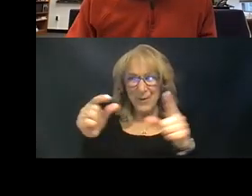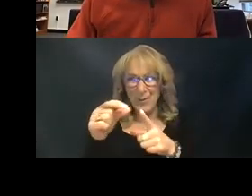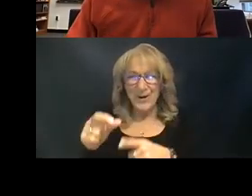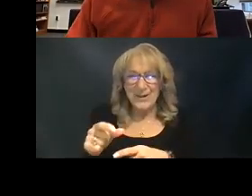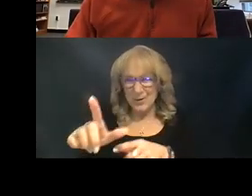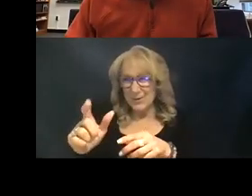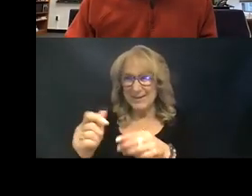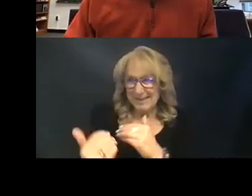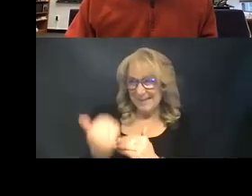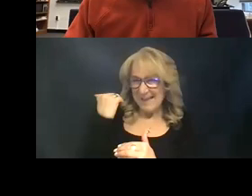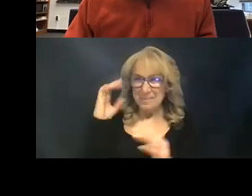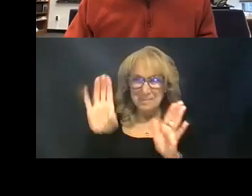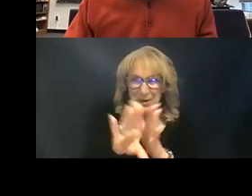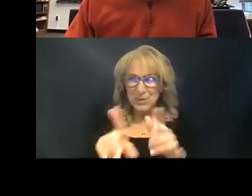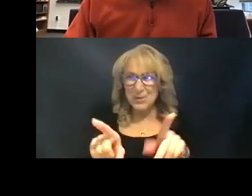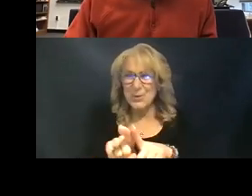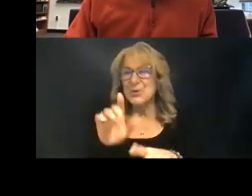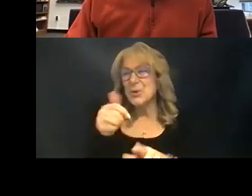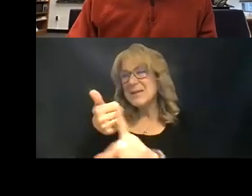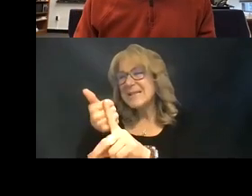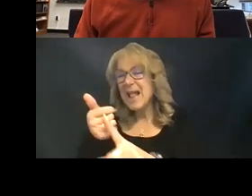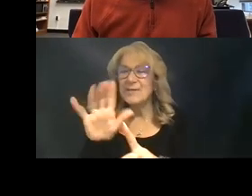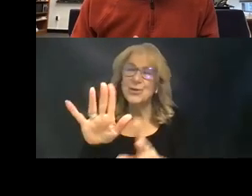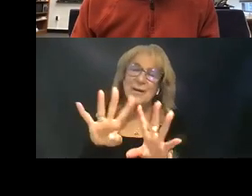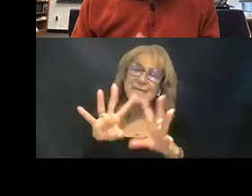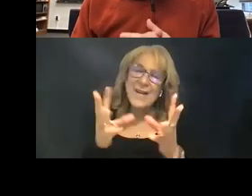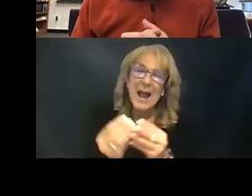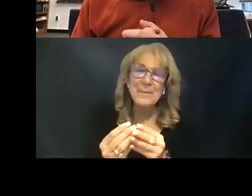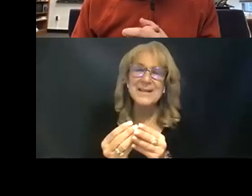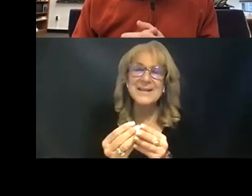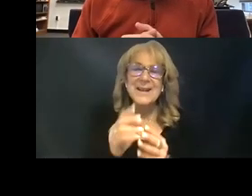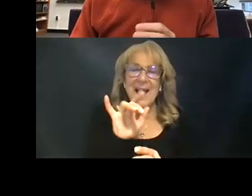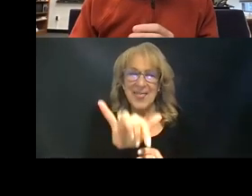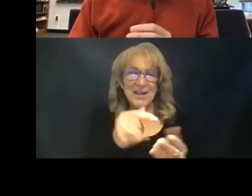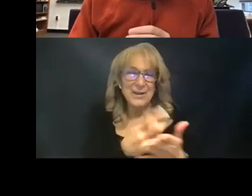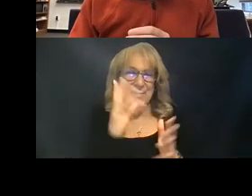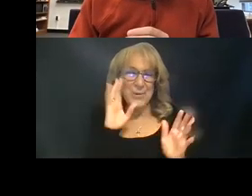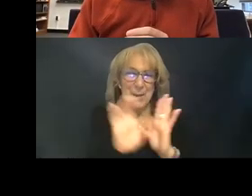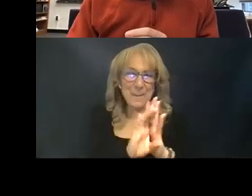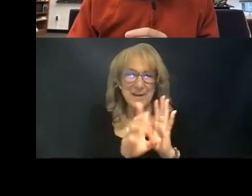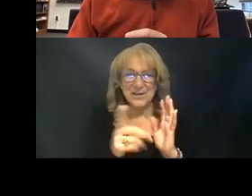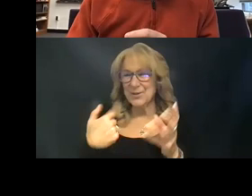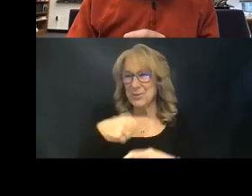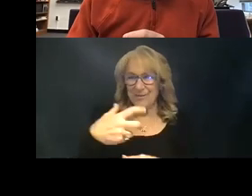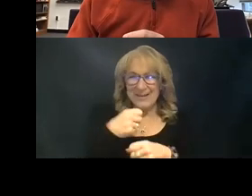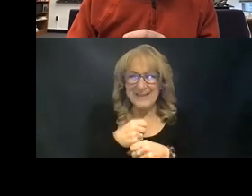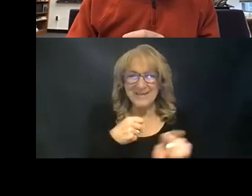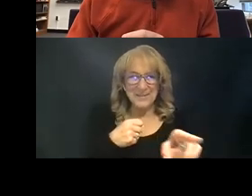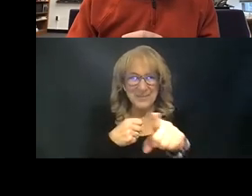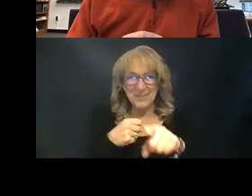sent pictures of yourselves or your families or whatever. And so here are a few of the pictures we received,